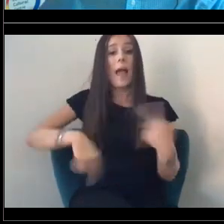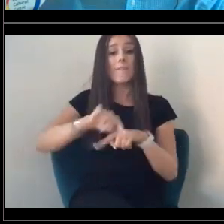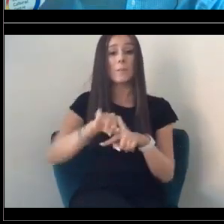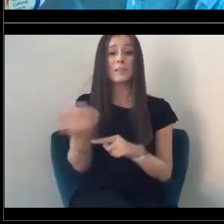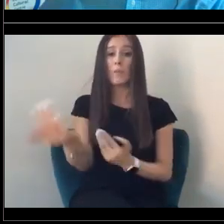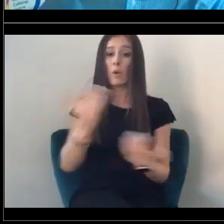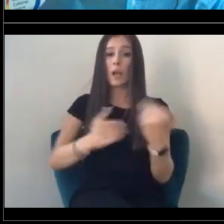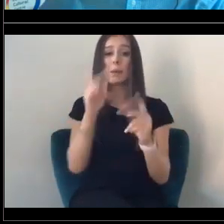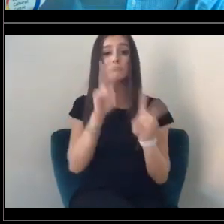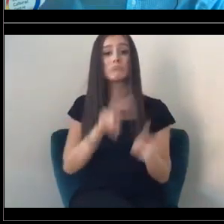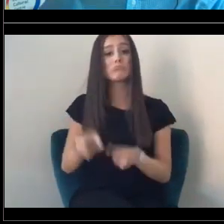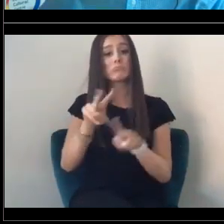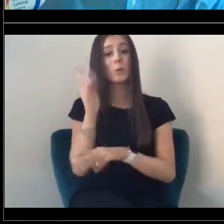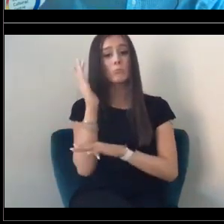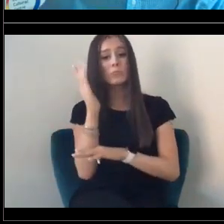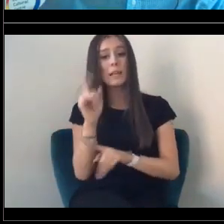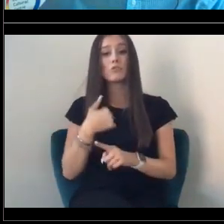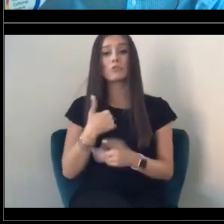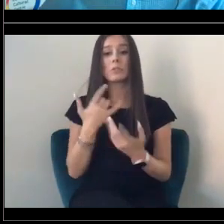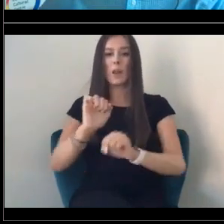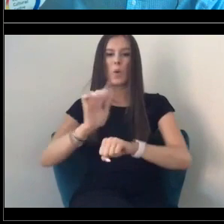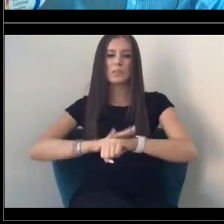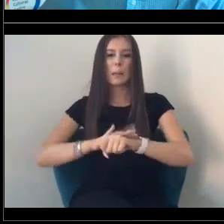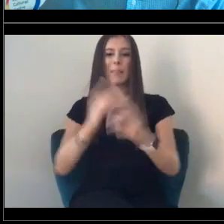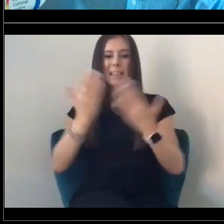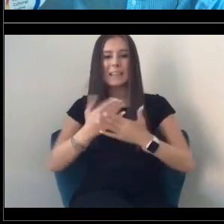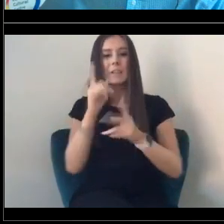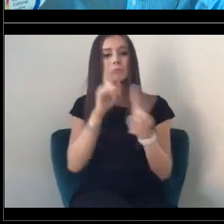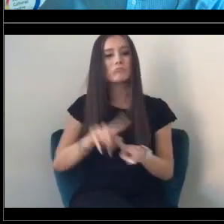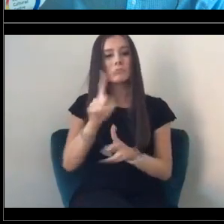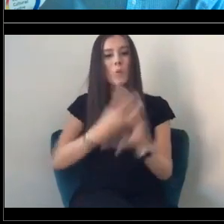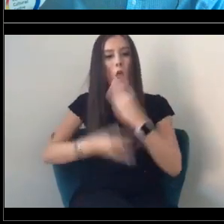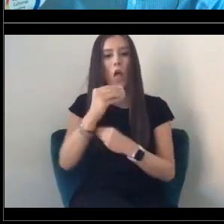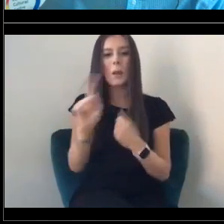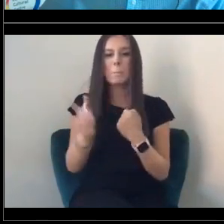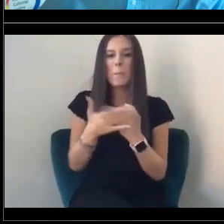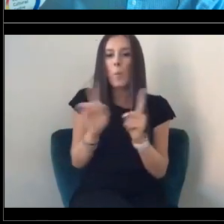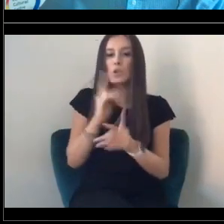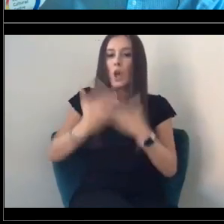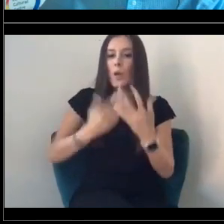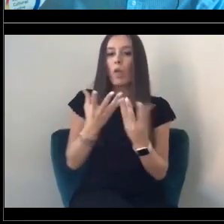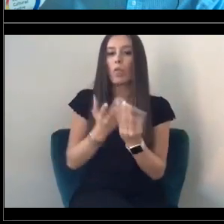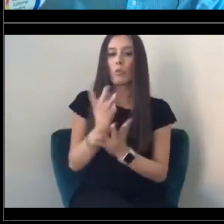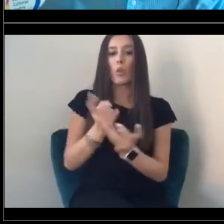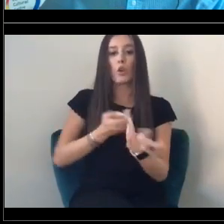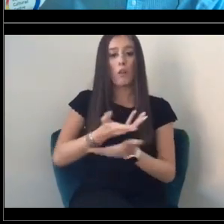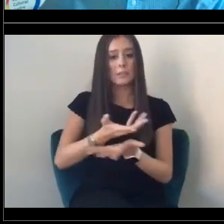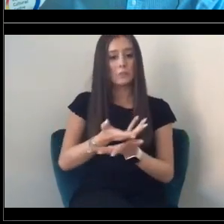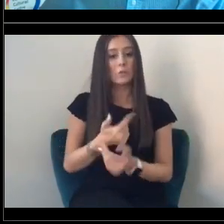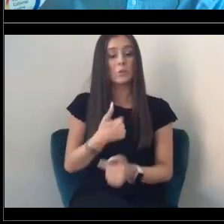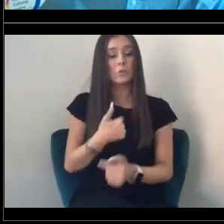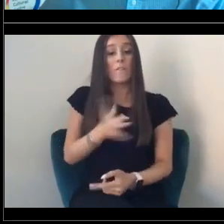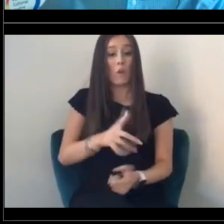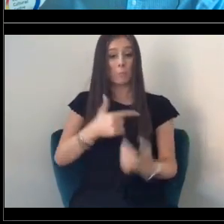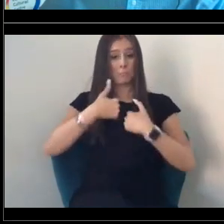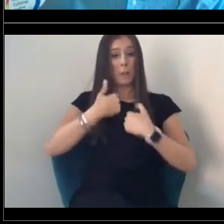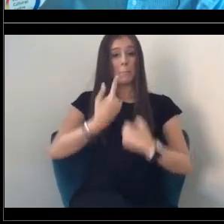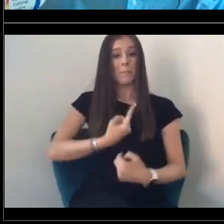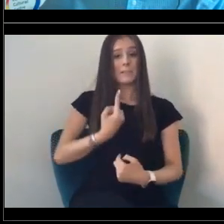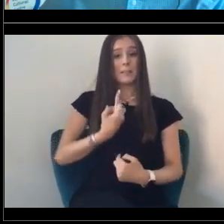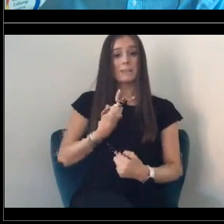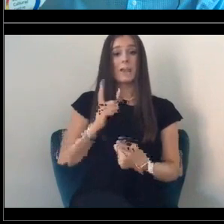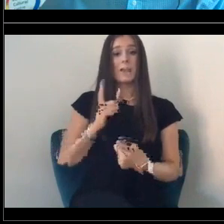attending and taking time out of your evening to learn more about the consultation. On behalf of myself, my